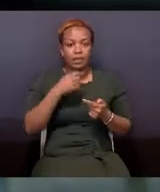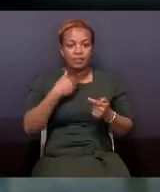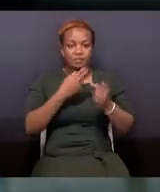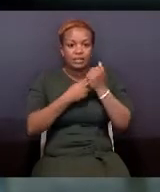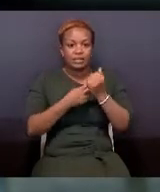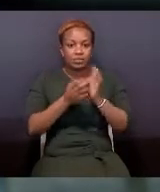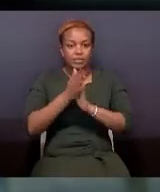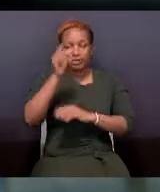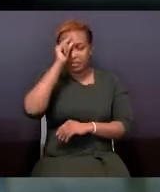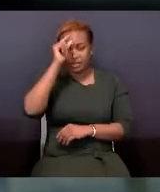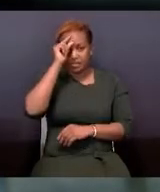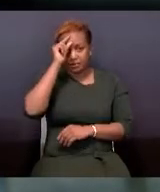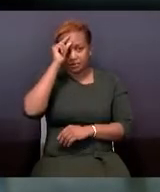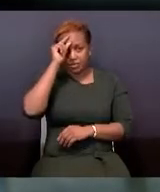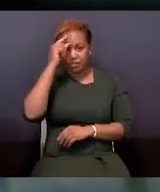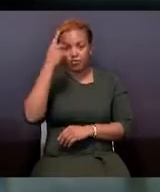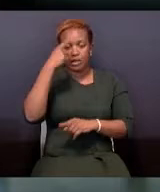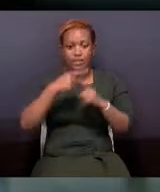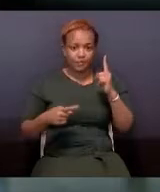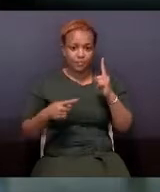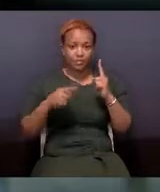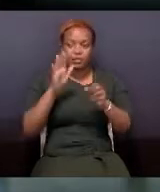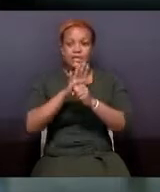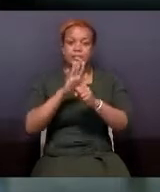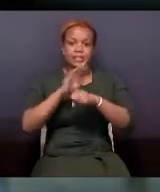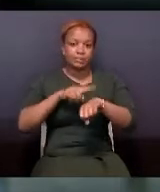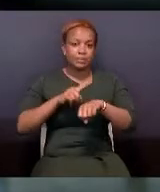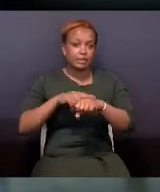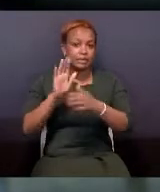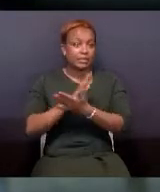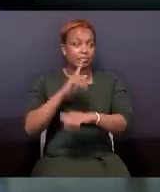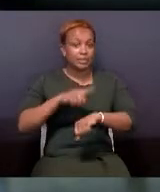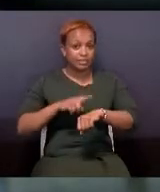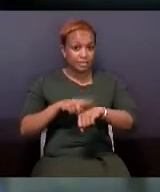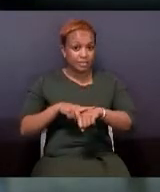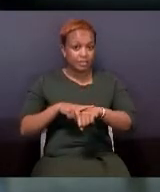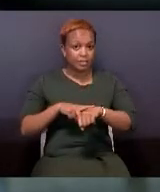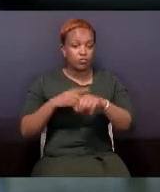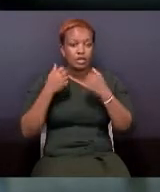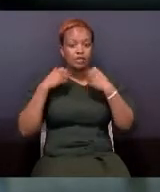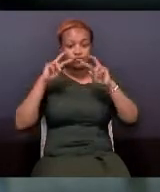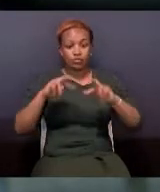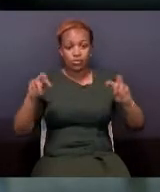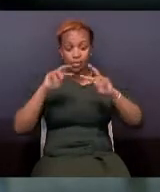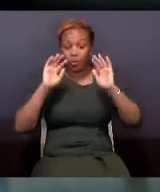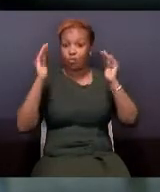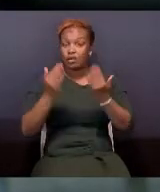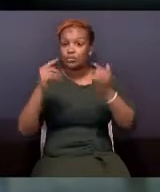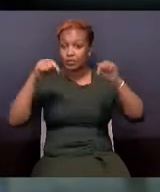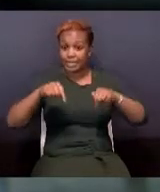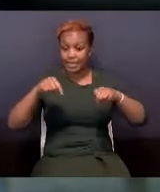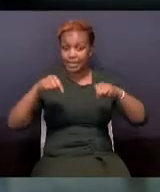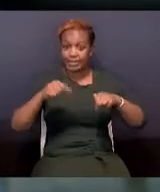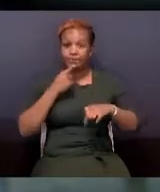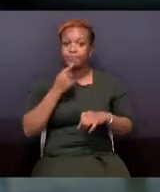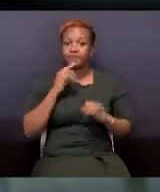Rwanda. We are a partner to the people of Rwanda. Sometimes in their journeys to look at the world today and say, as you've